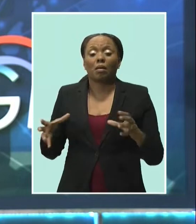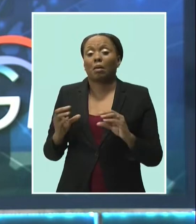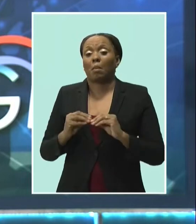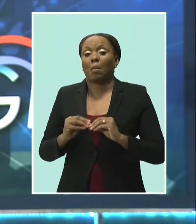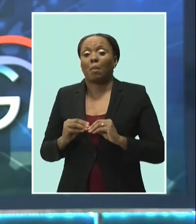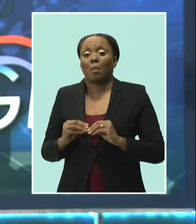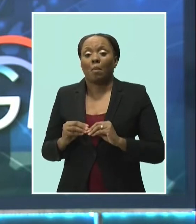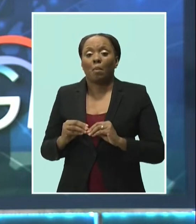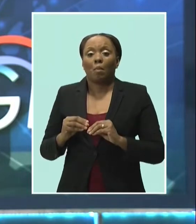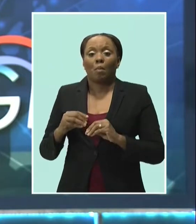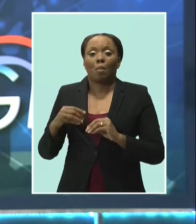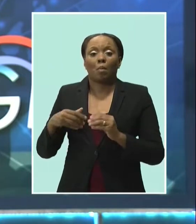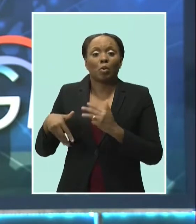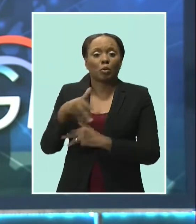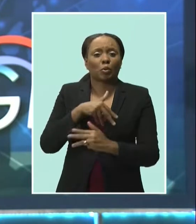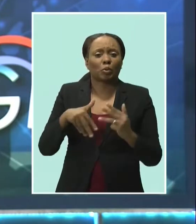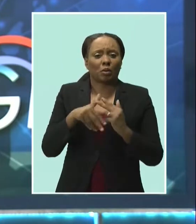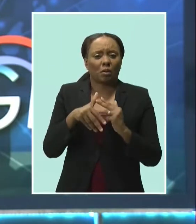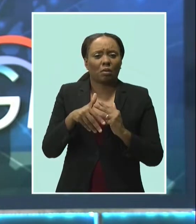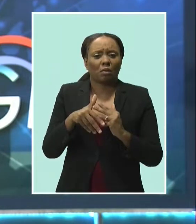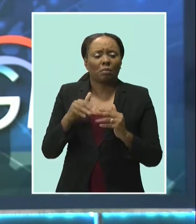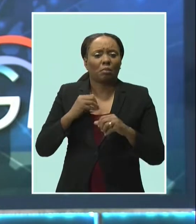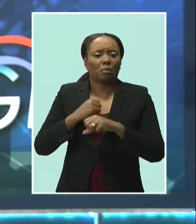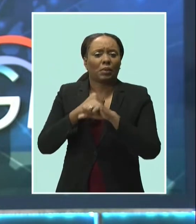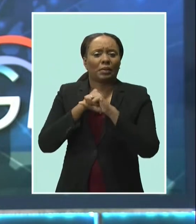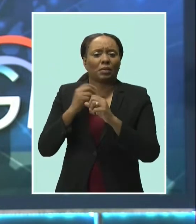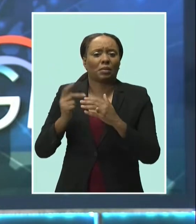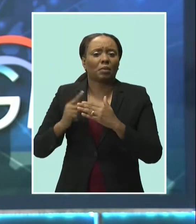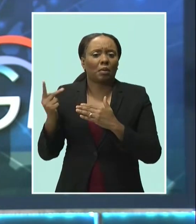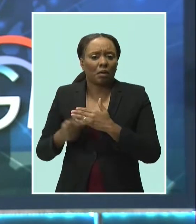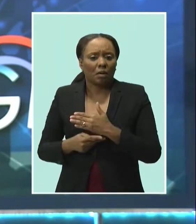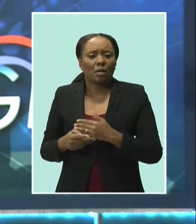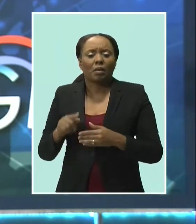Barbados' social protection programs, which have catered to about